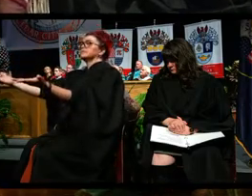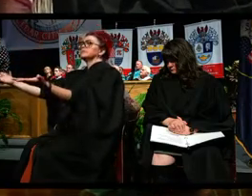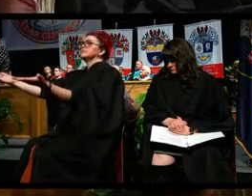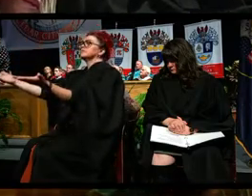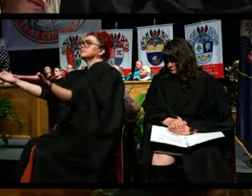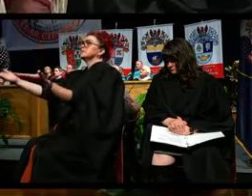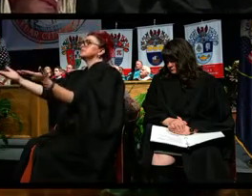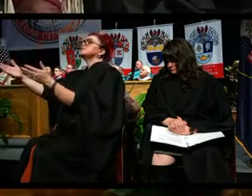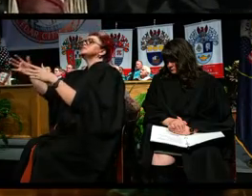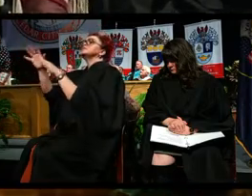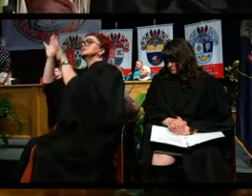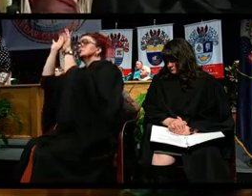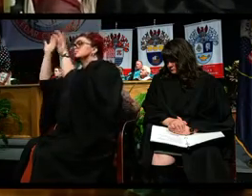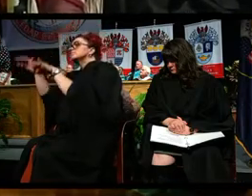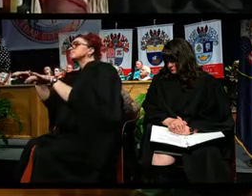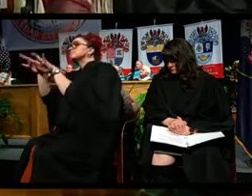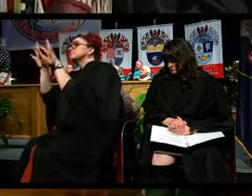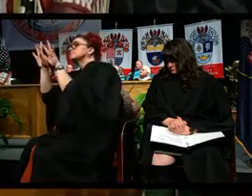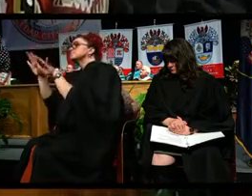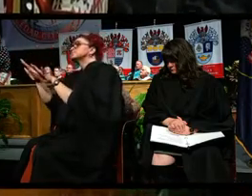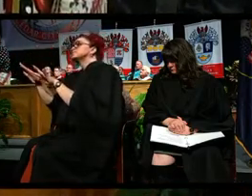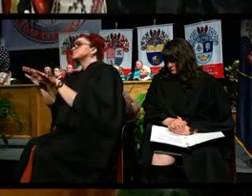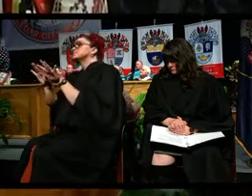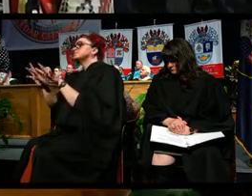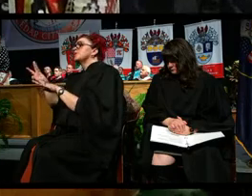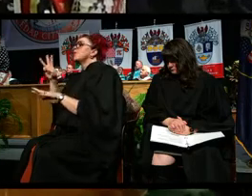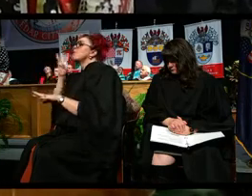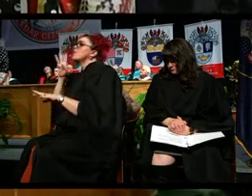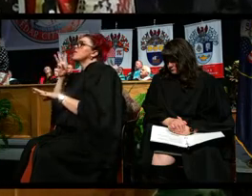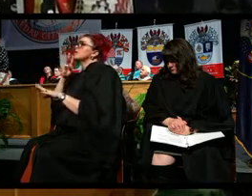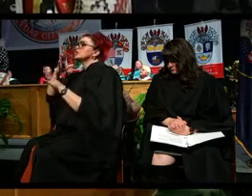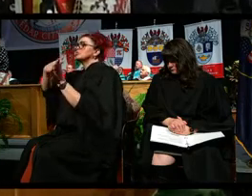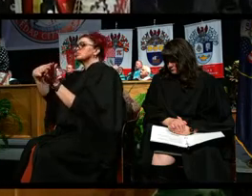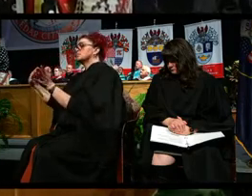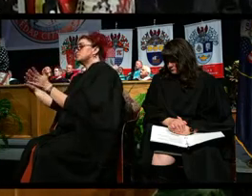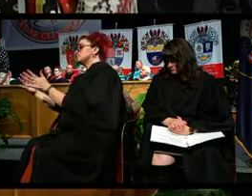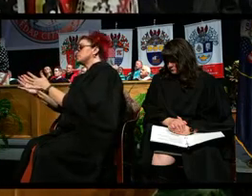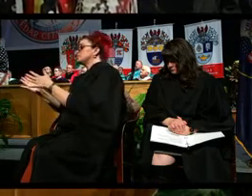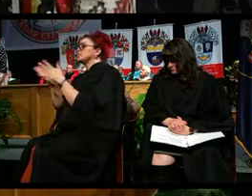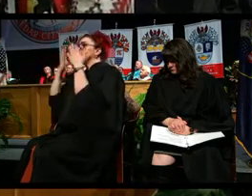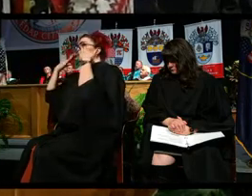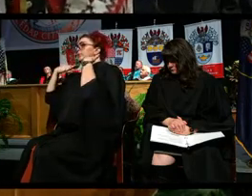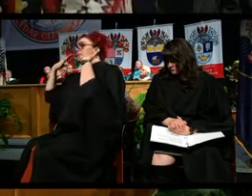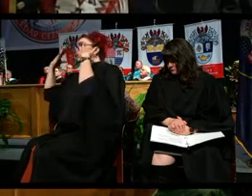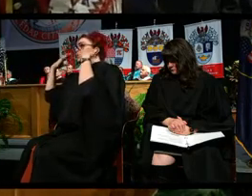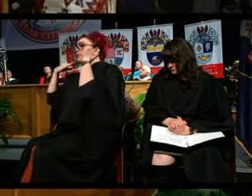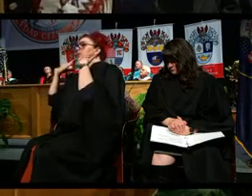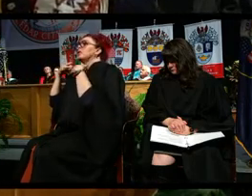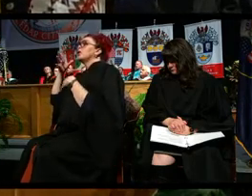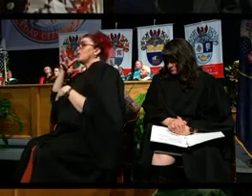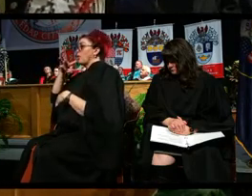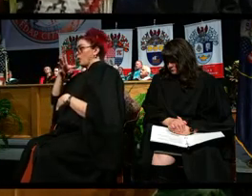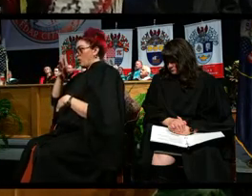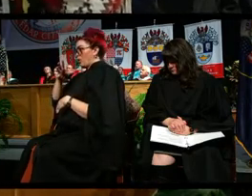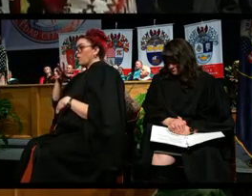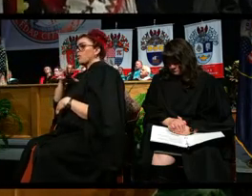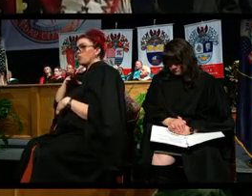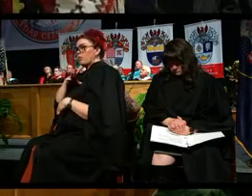where we get the snow and the water, the cool breeze. As a woman,